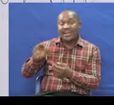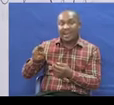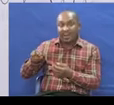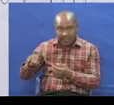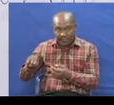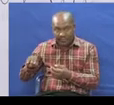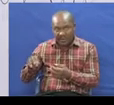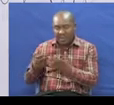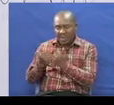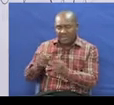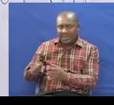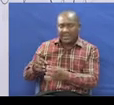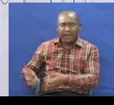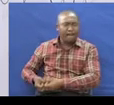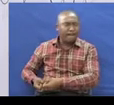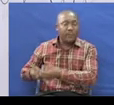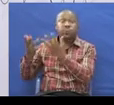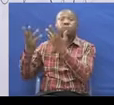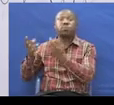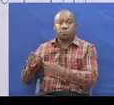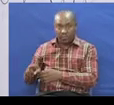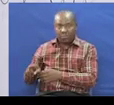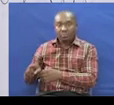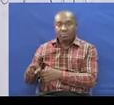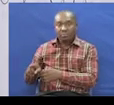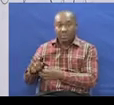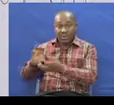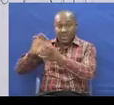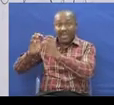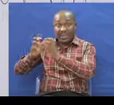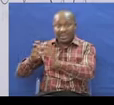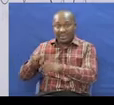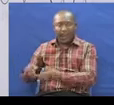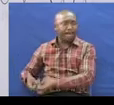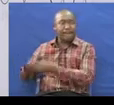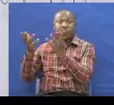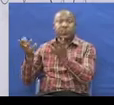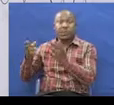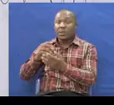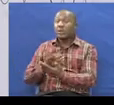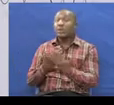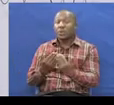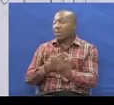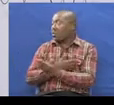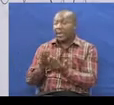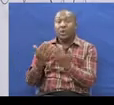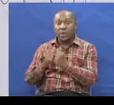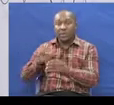is very, very eruptive. The reaction is very eruptive. Therefore, we cannot